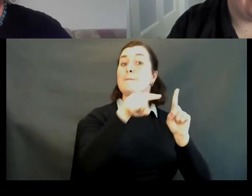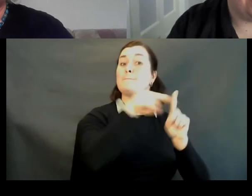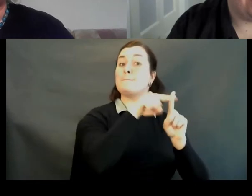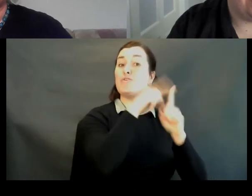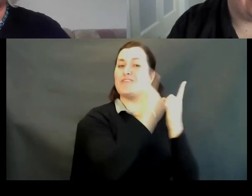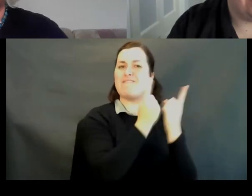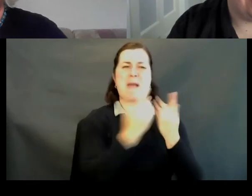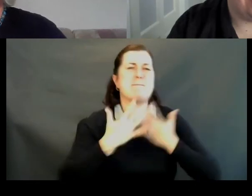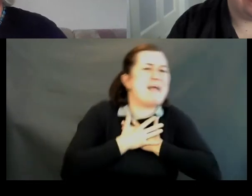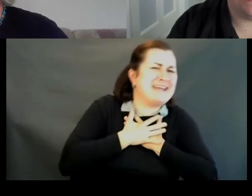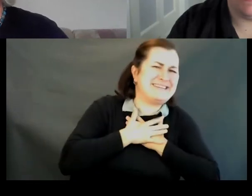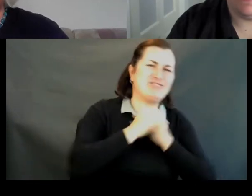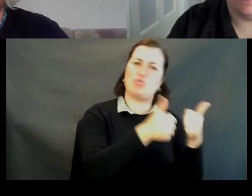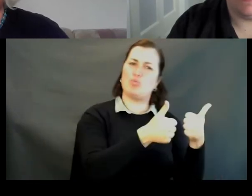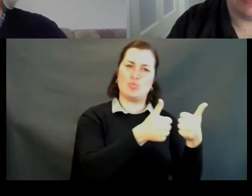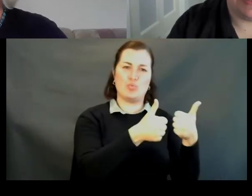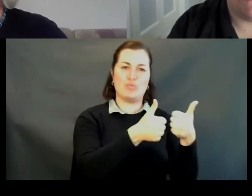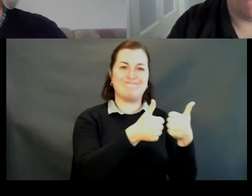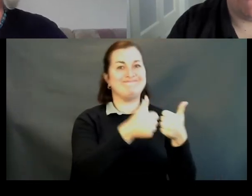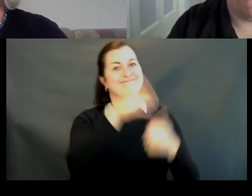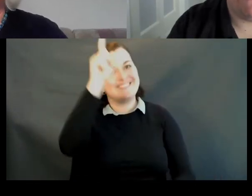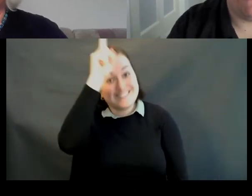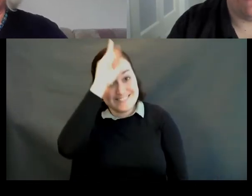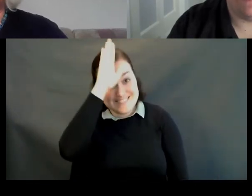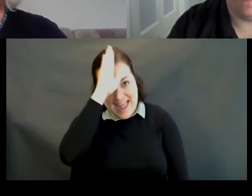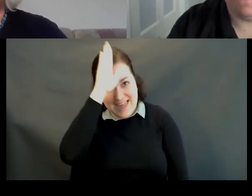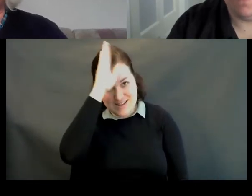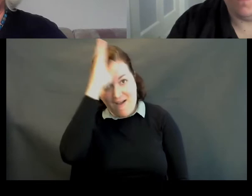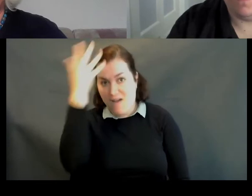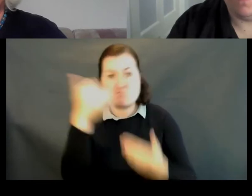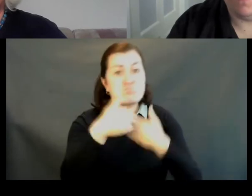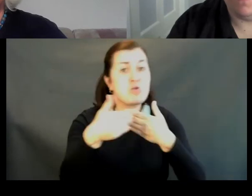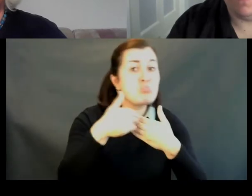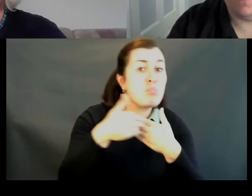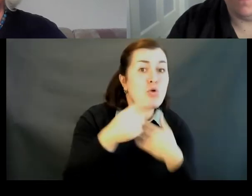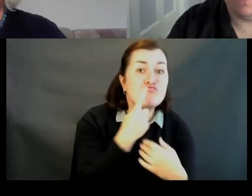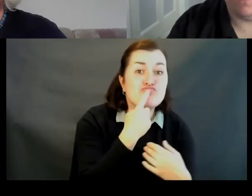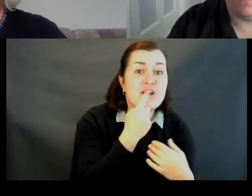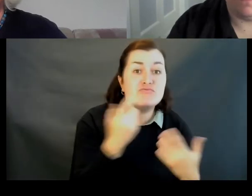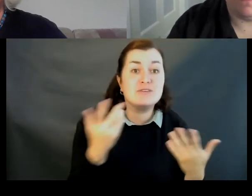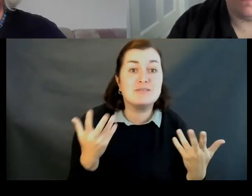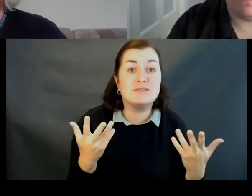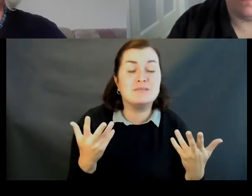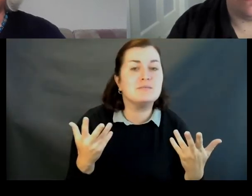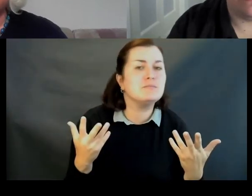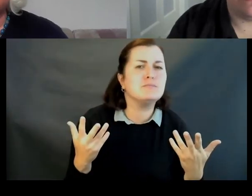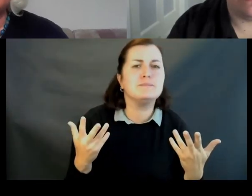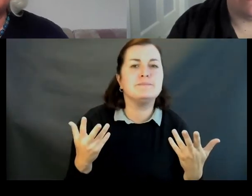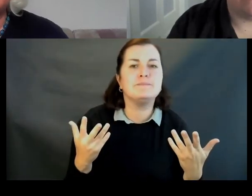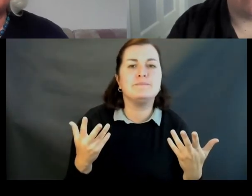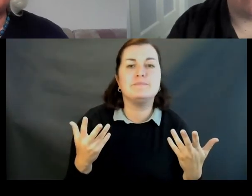all agree that passion is good. We've got danger. What else? Anything else that it might do? How?